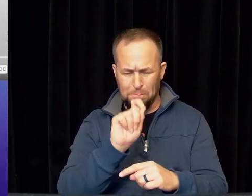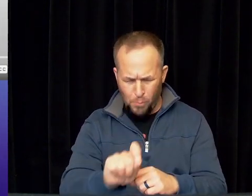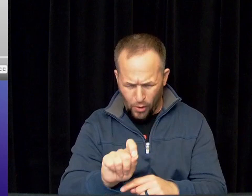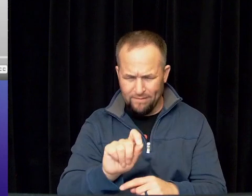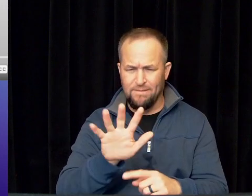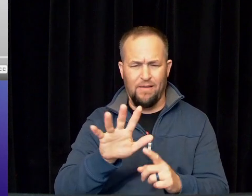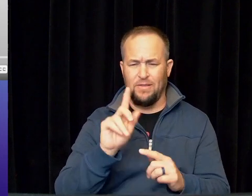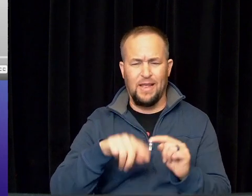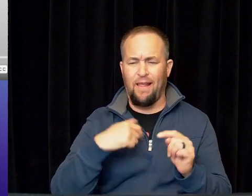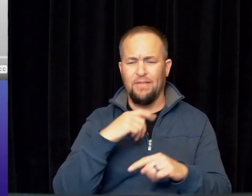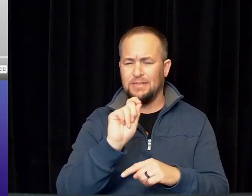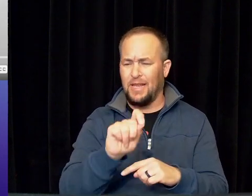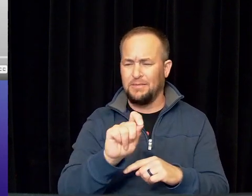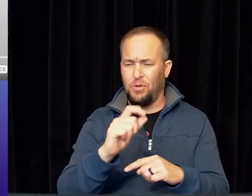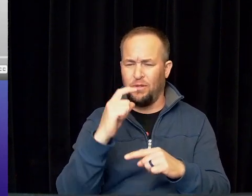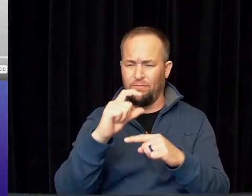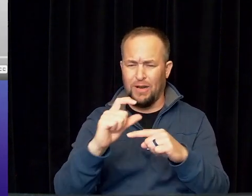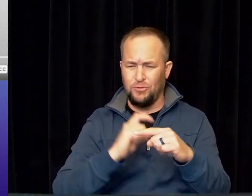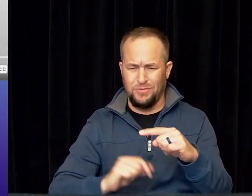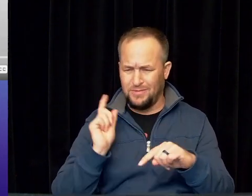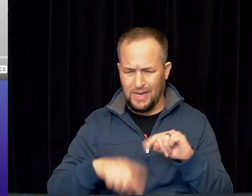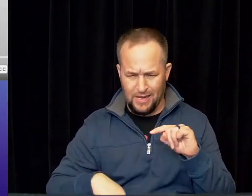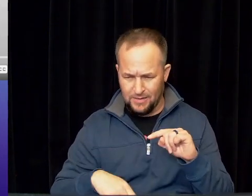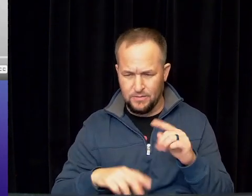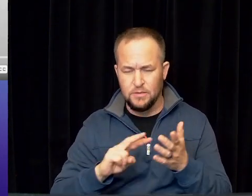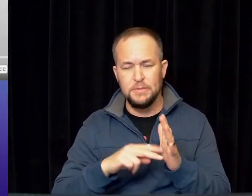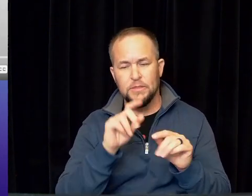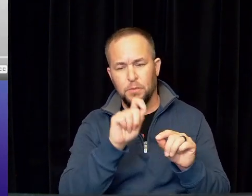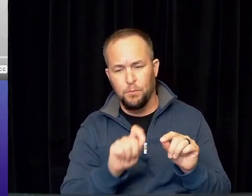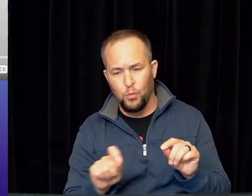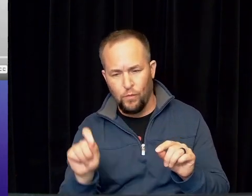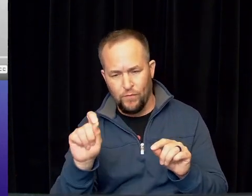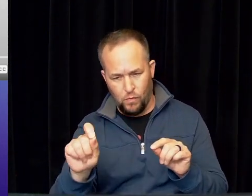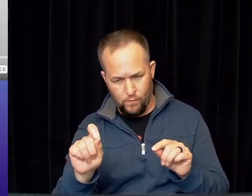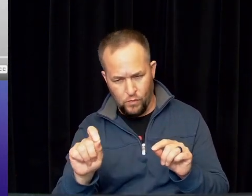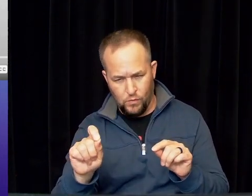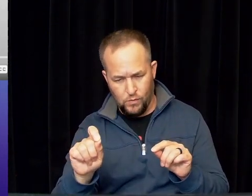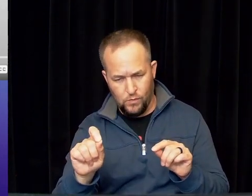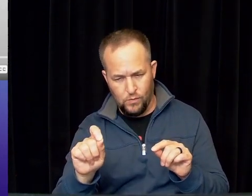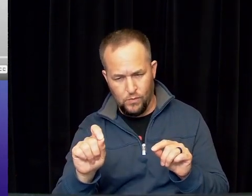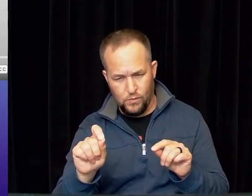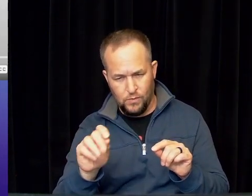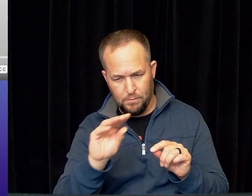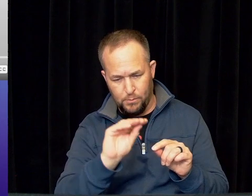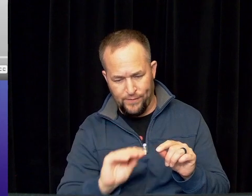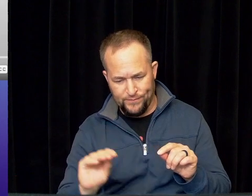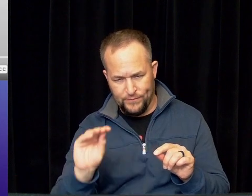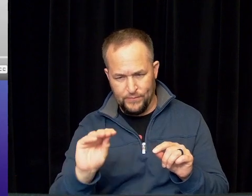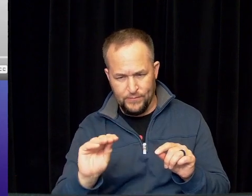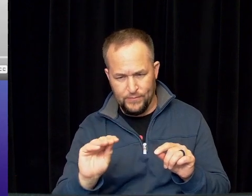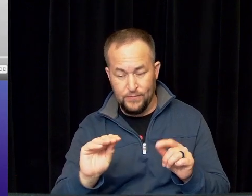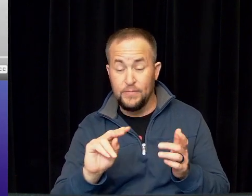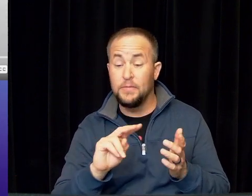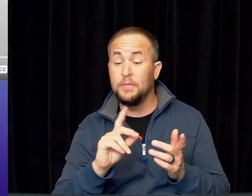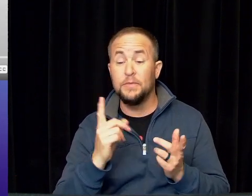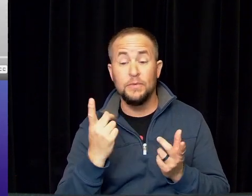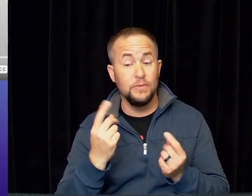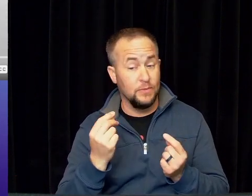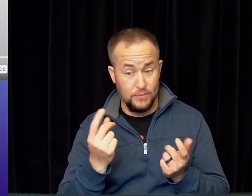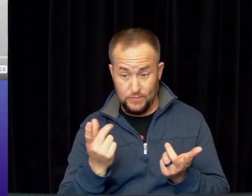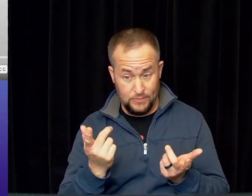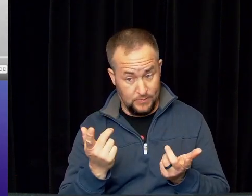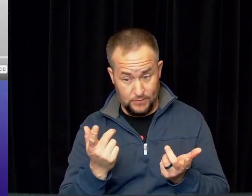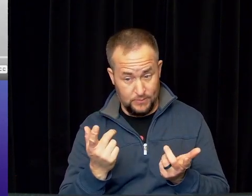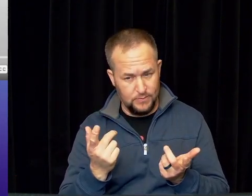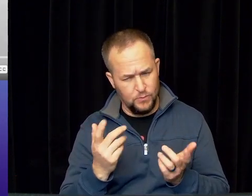whenever you see a decimal inside of the fraction, we have to move it. So we're going to move it one place value to the right. But when you do that, you have to keep,